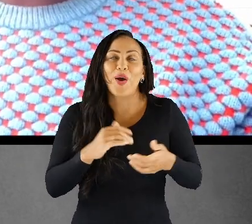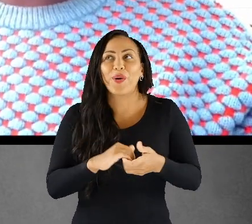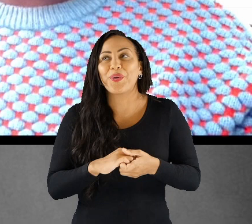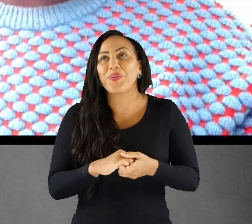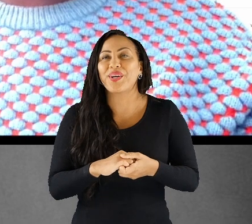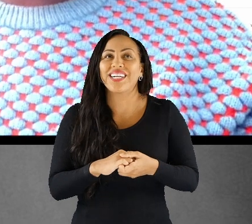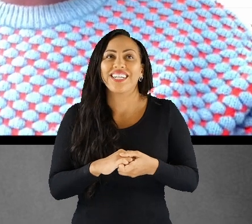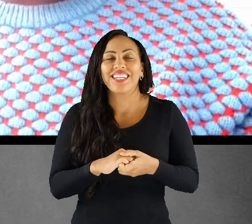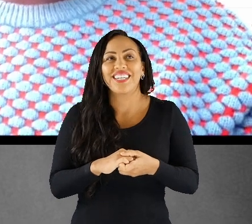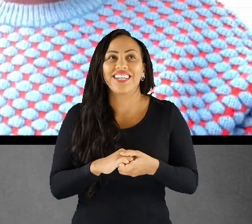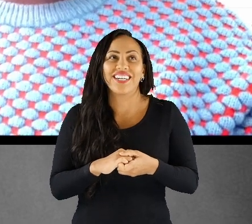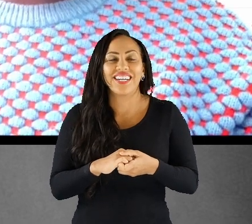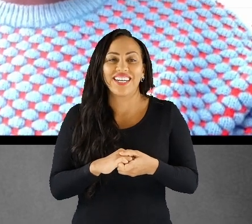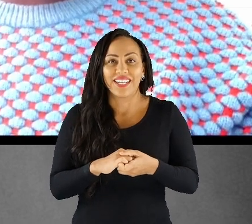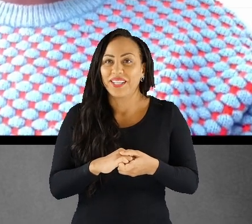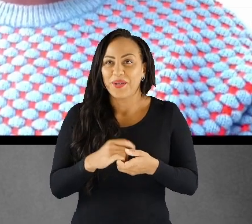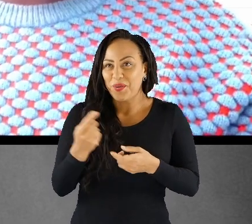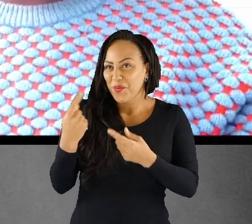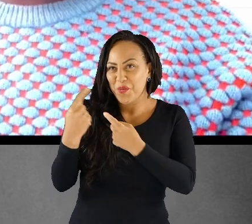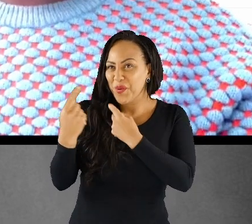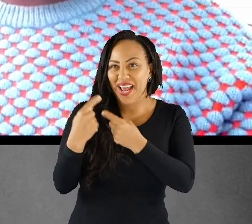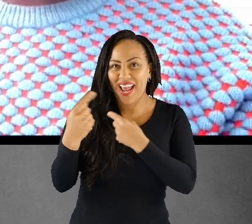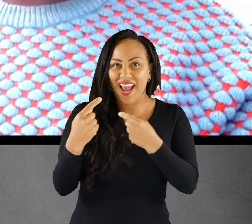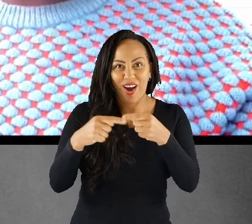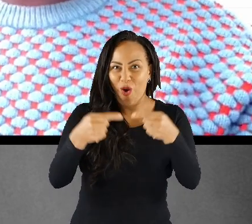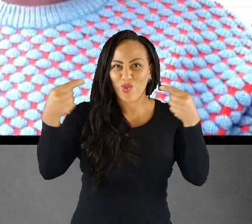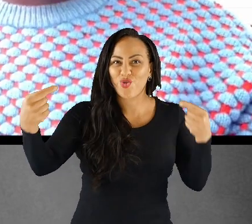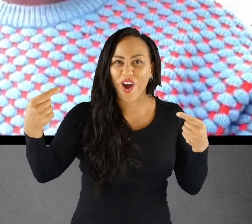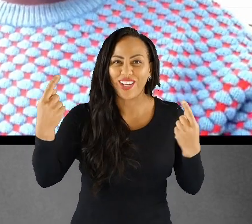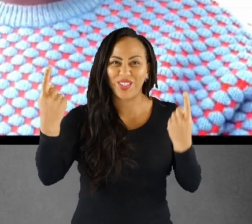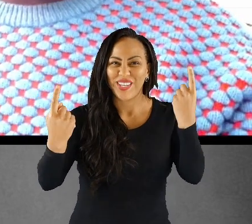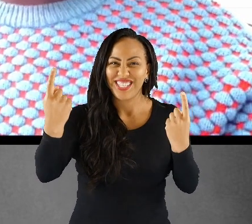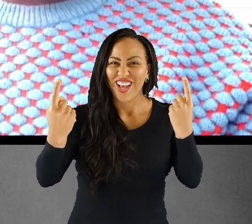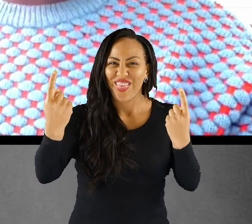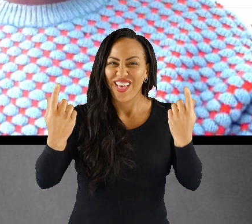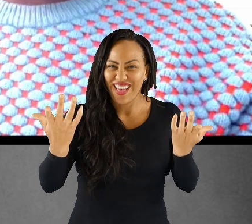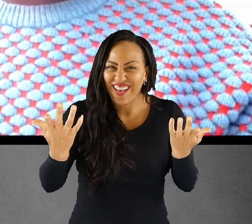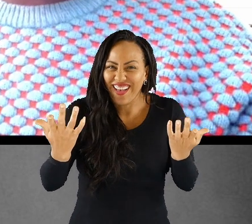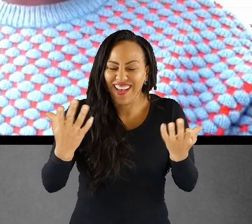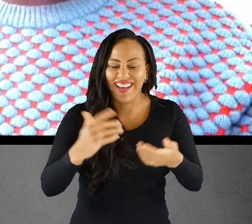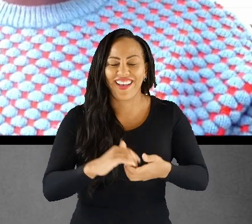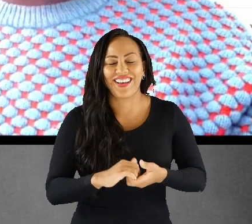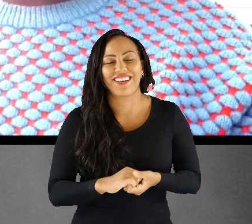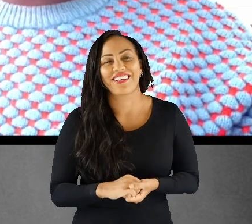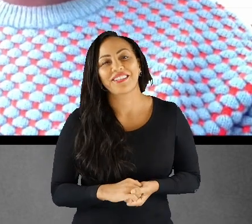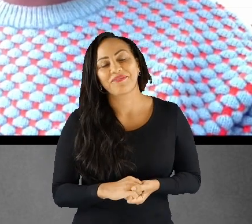so we're quite contrast to each other in that sense. But sometimes